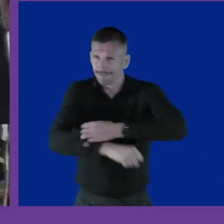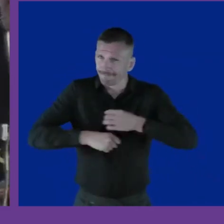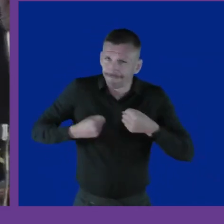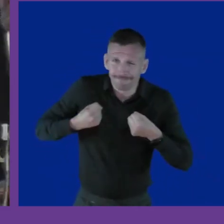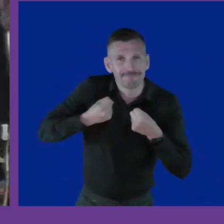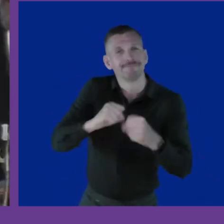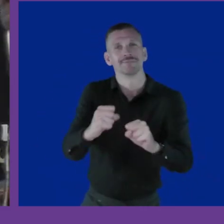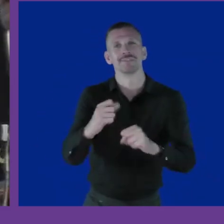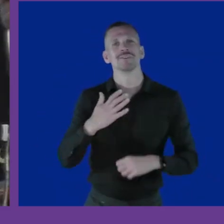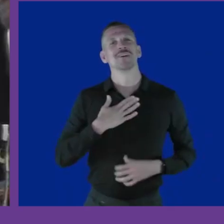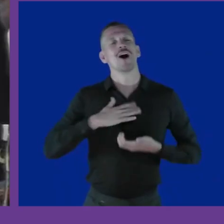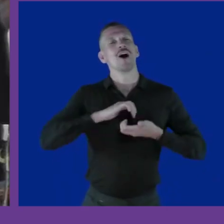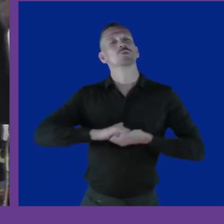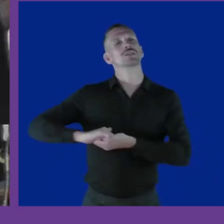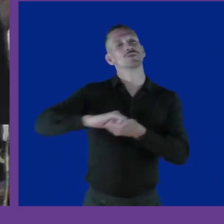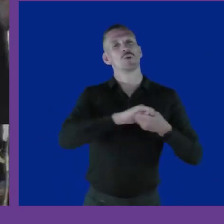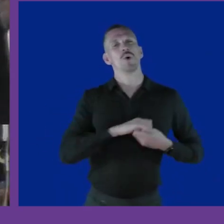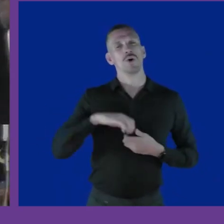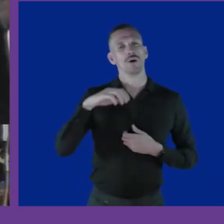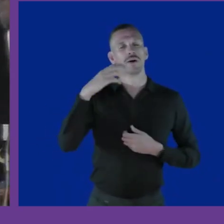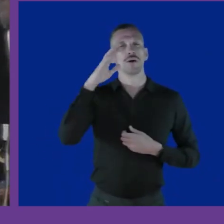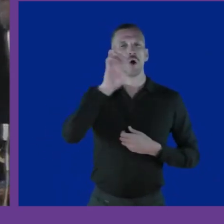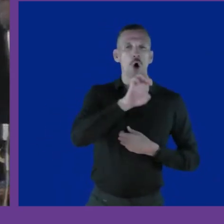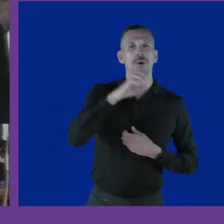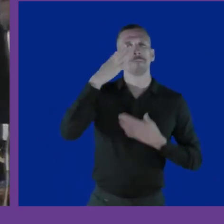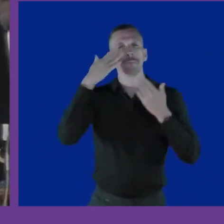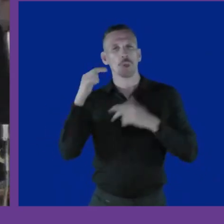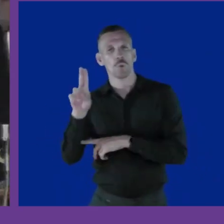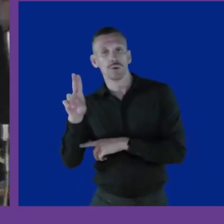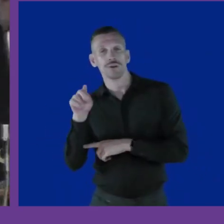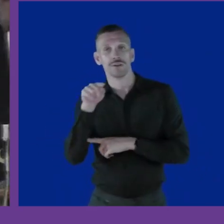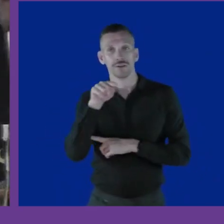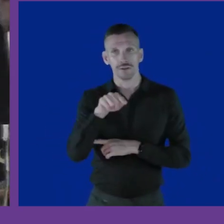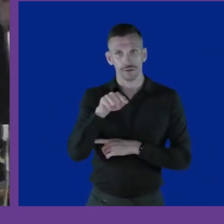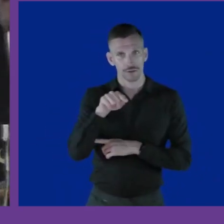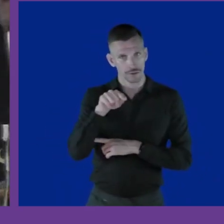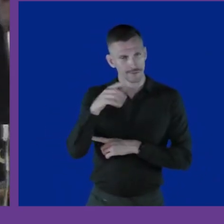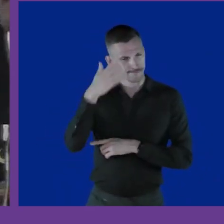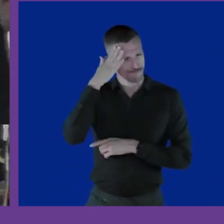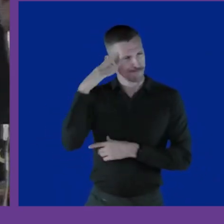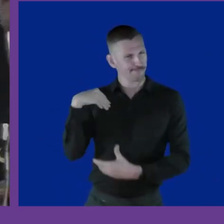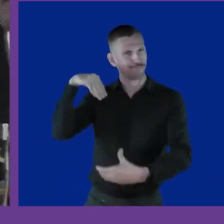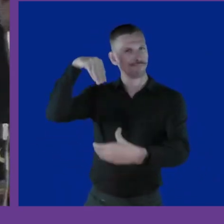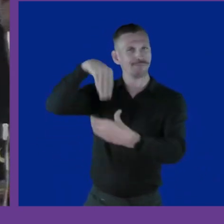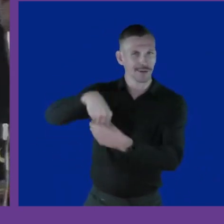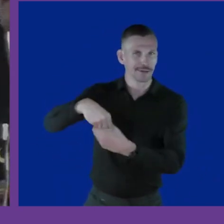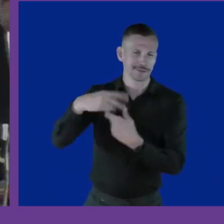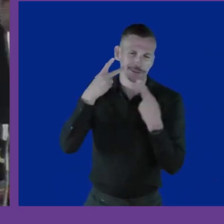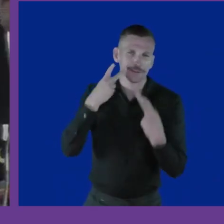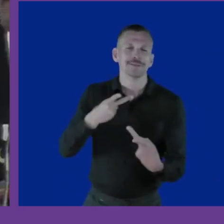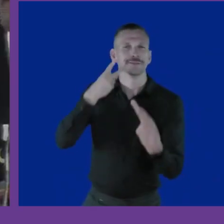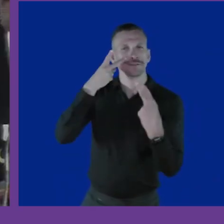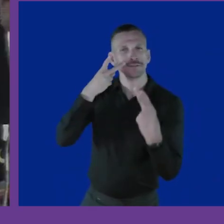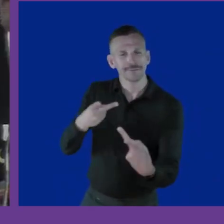We would be happy to be one of those discussion holders behind